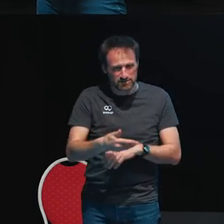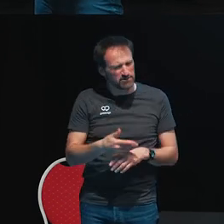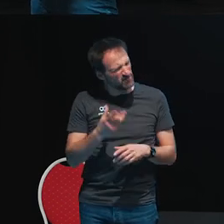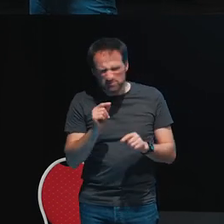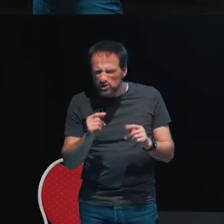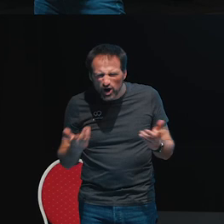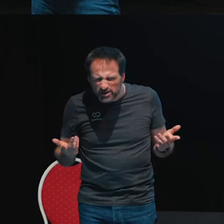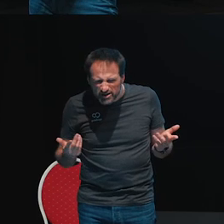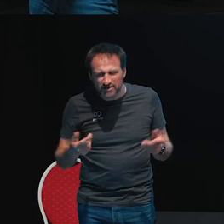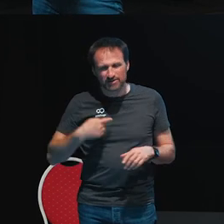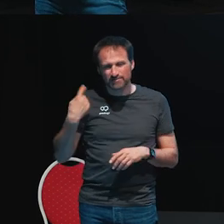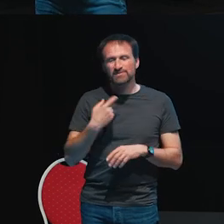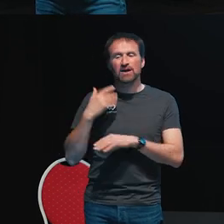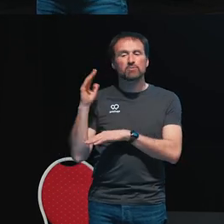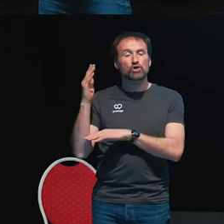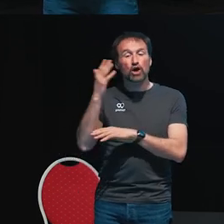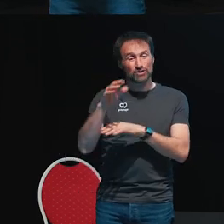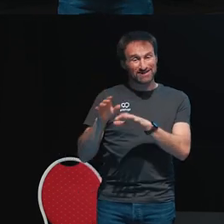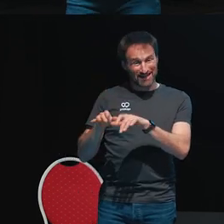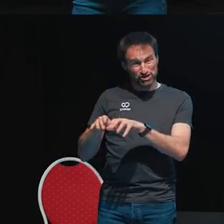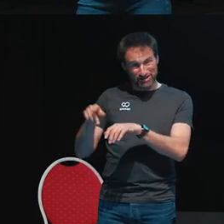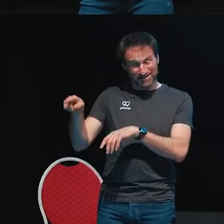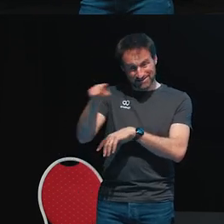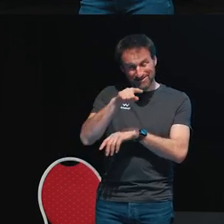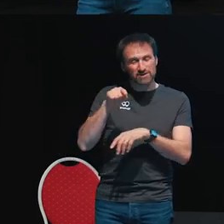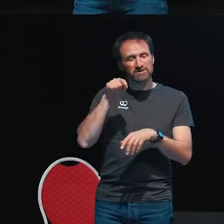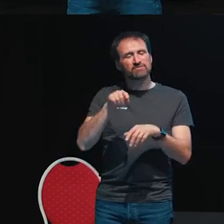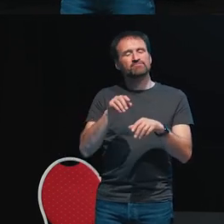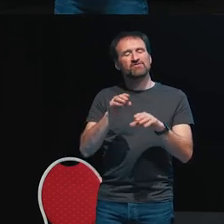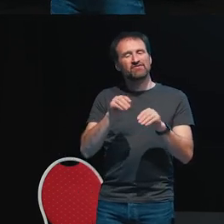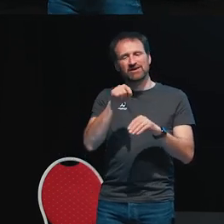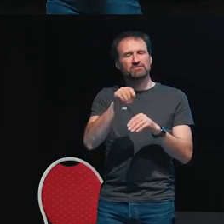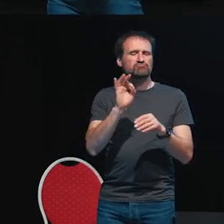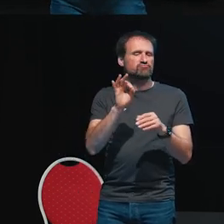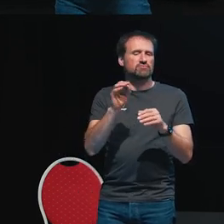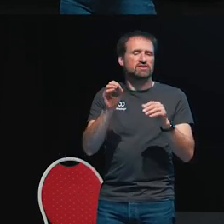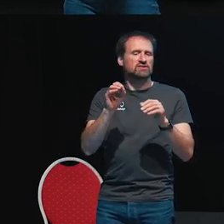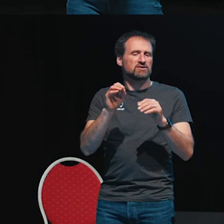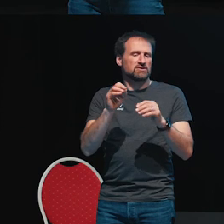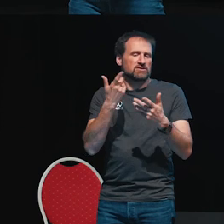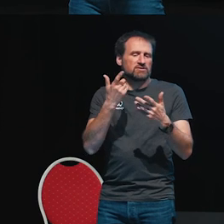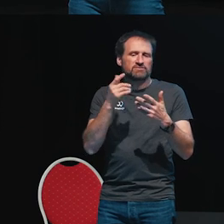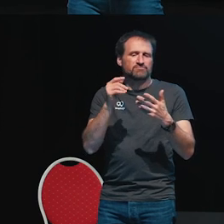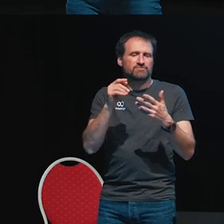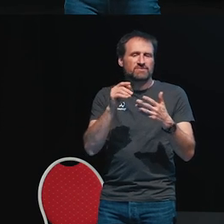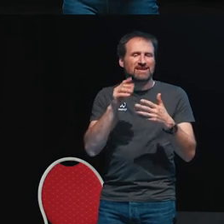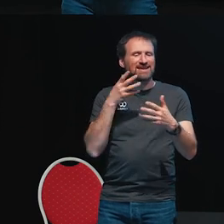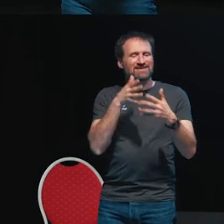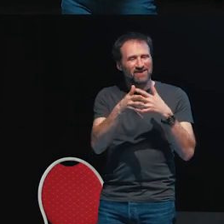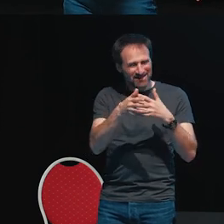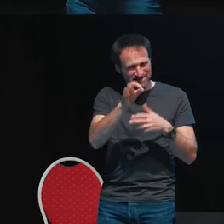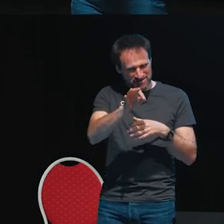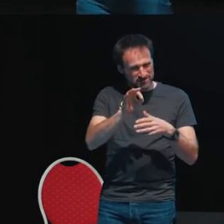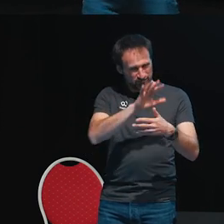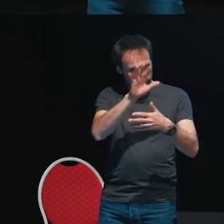that explainer and design phase and then implemented it, and now it's inside of the browser, but it's not available to